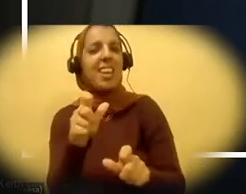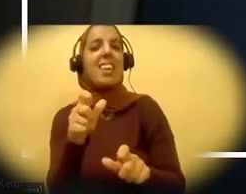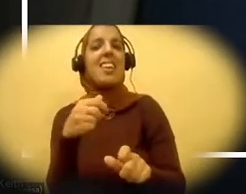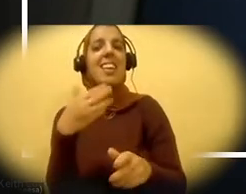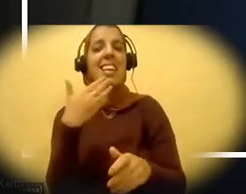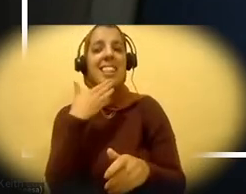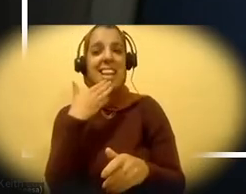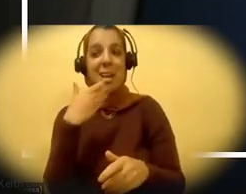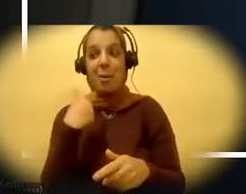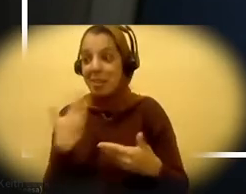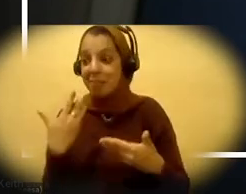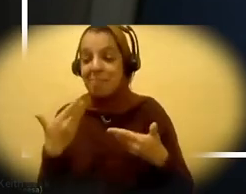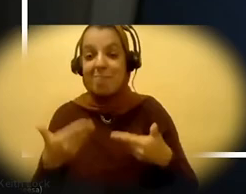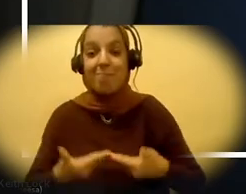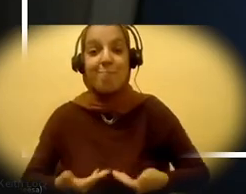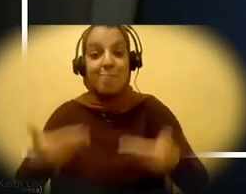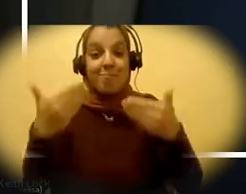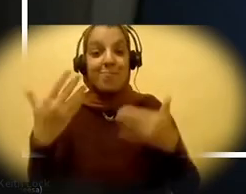letting me take part.